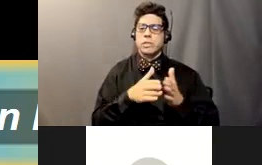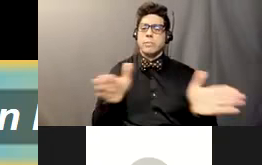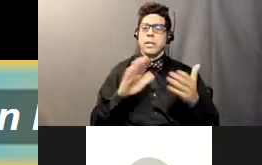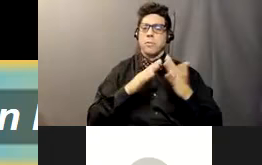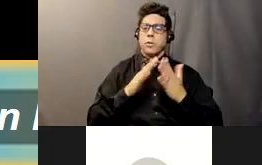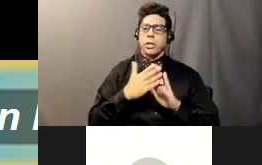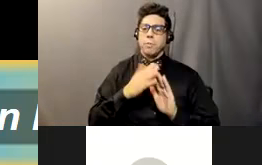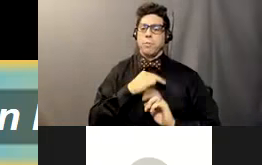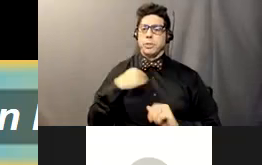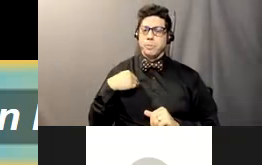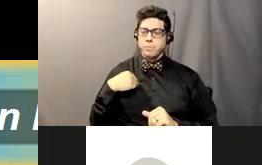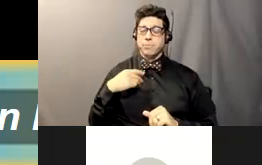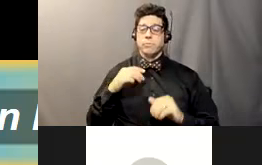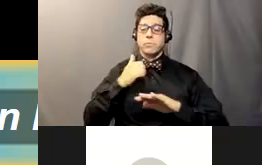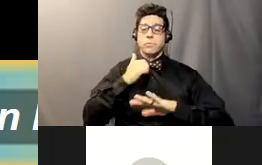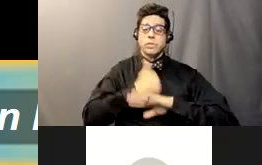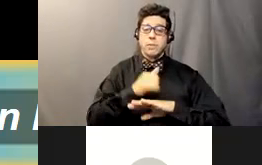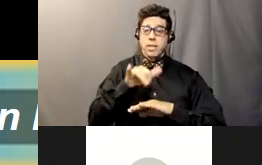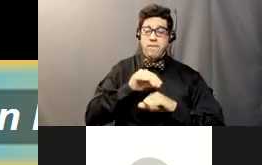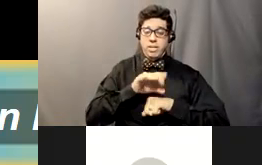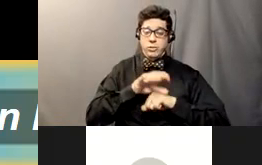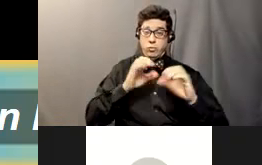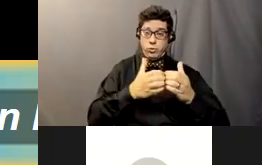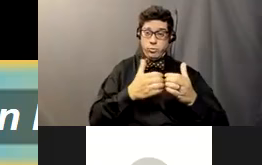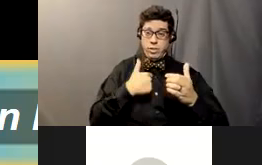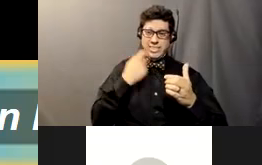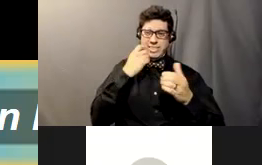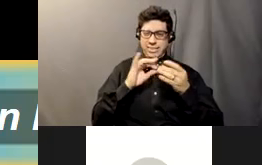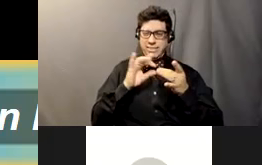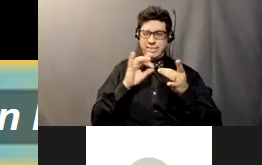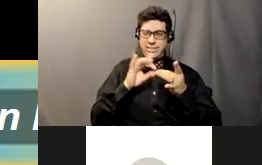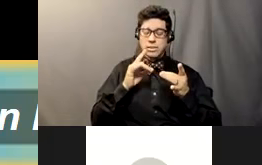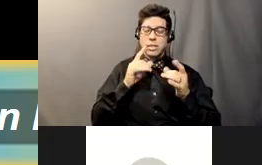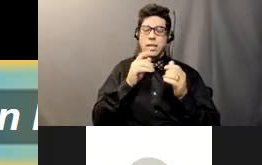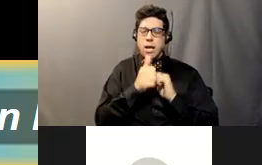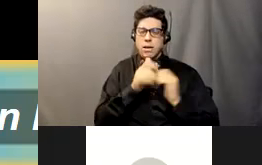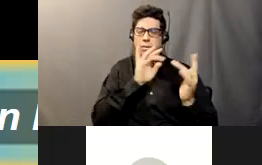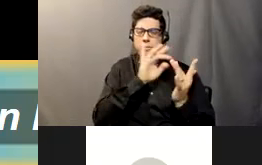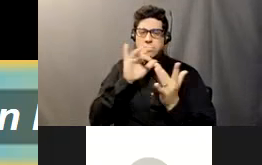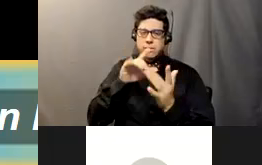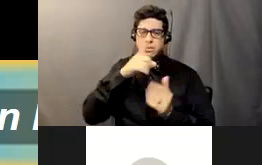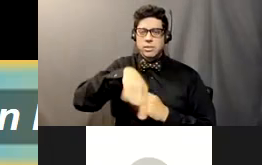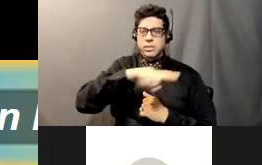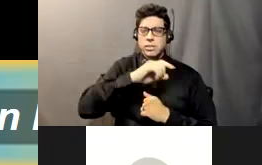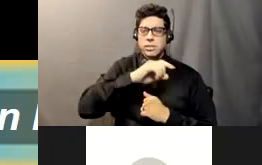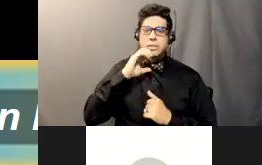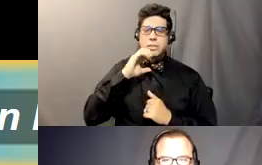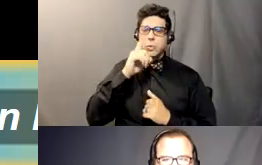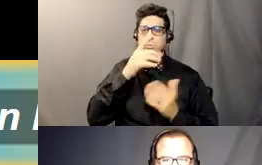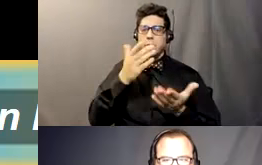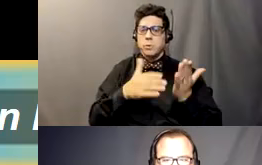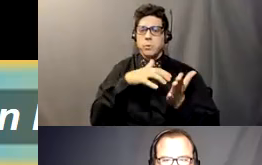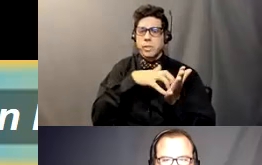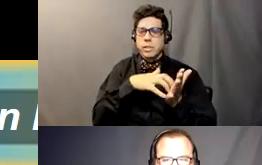membership, create that advisory group that I just mentioned, so that we could see how we can reach out to the most vulnerable seniors, outreach